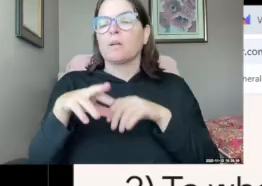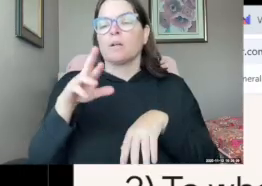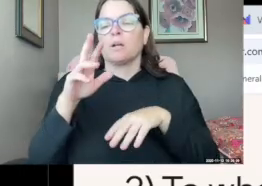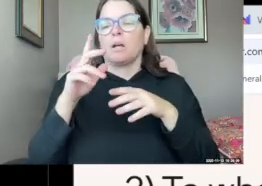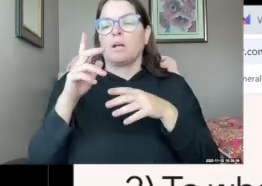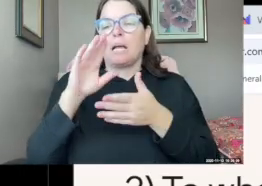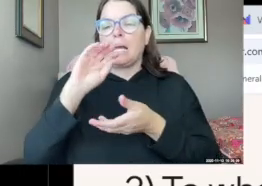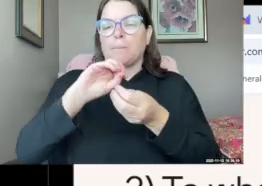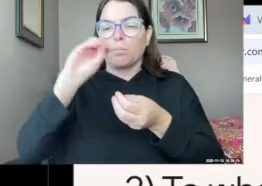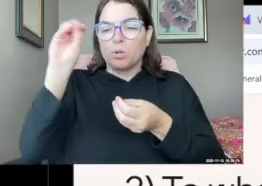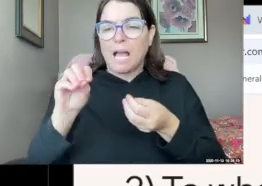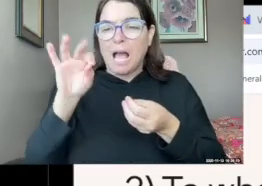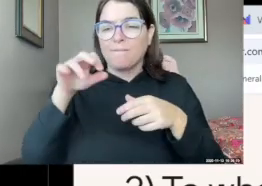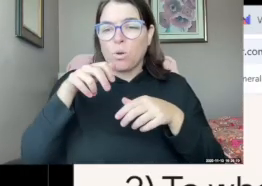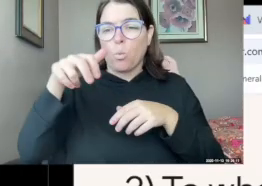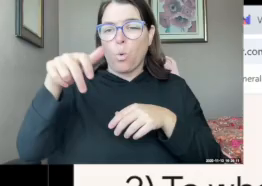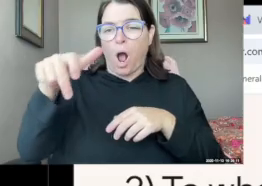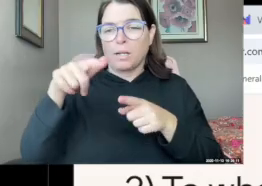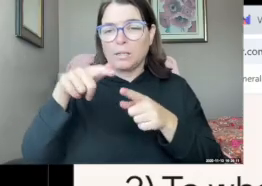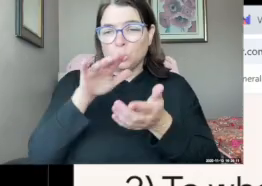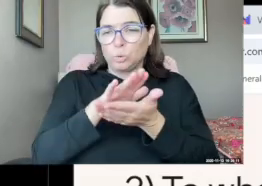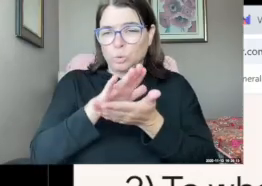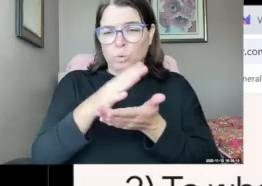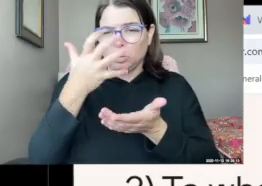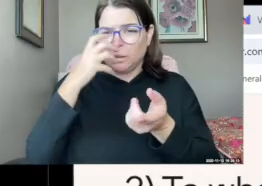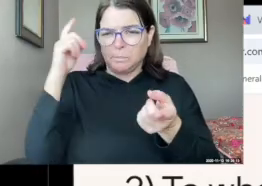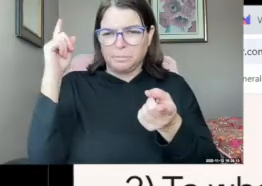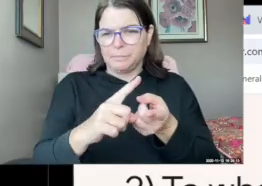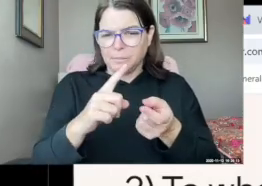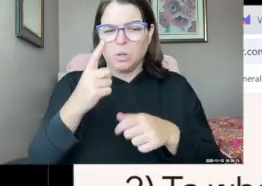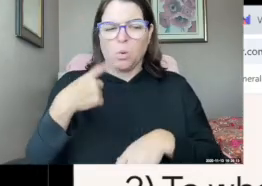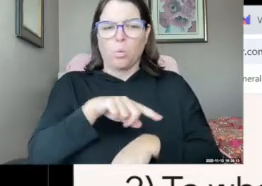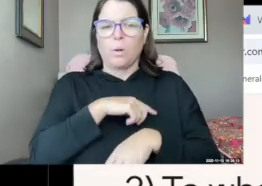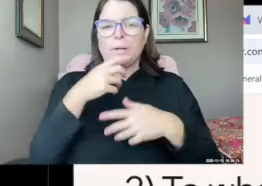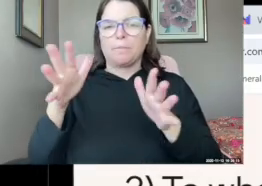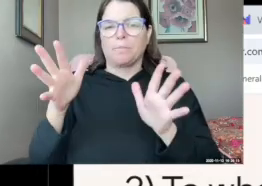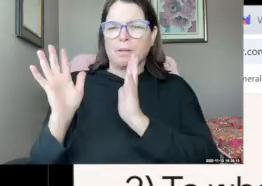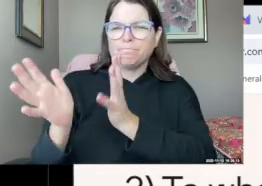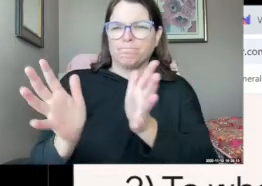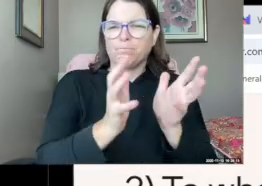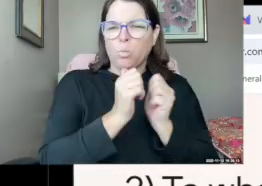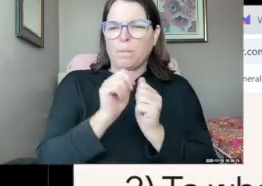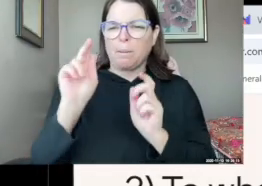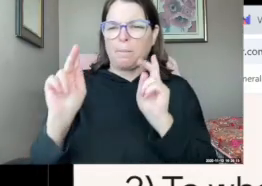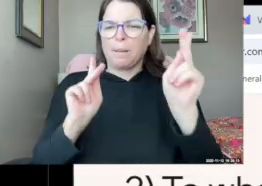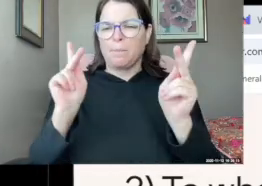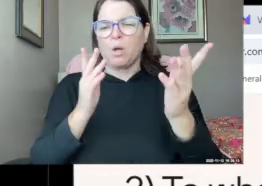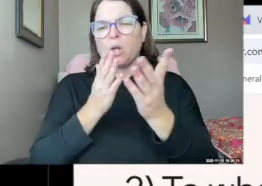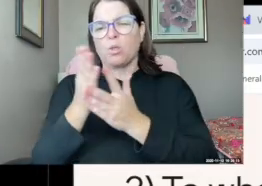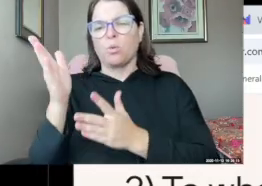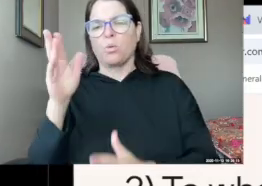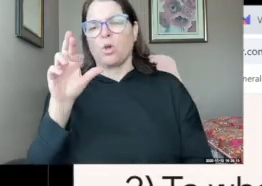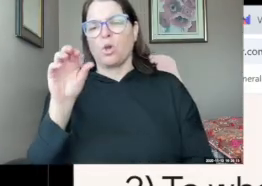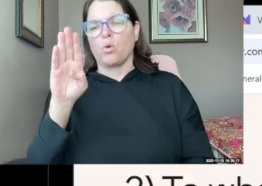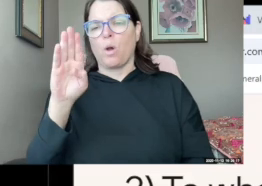transportation. Rates of walking to school dropped precipitously, and when we've spoken with